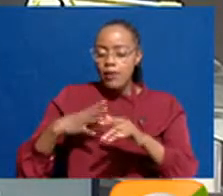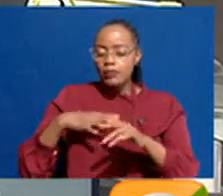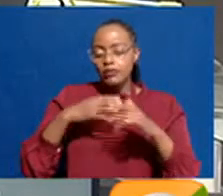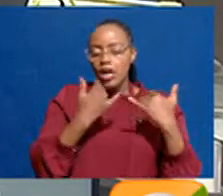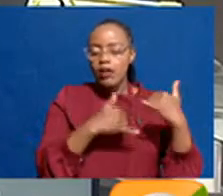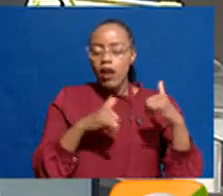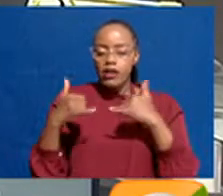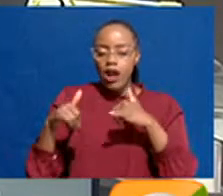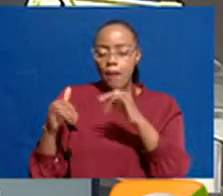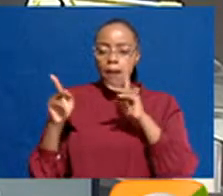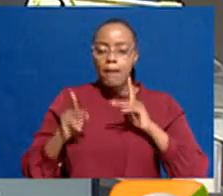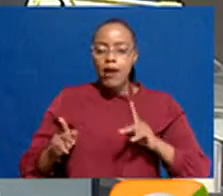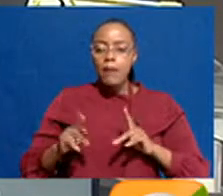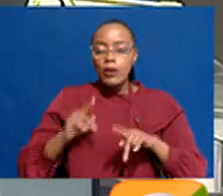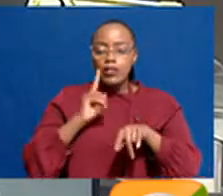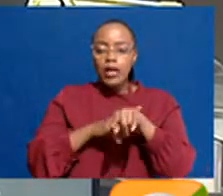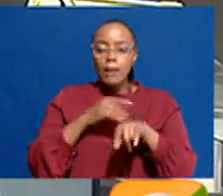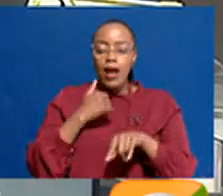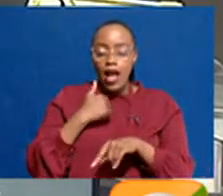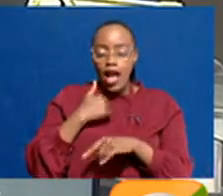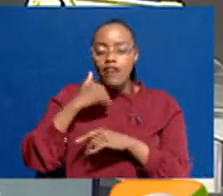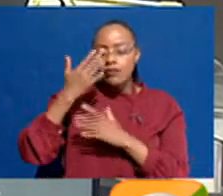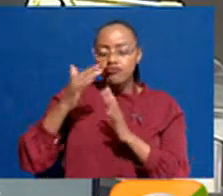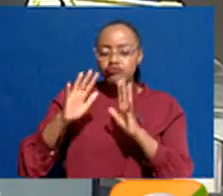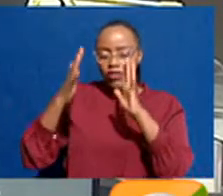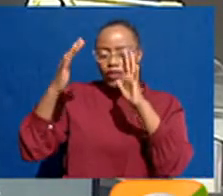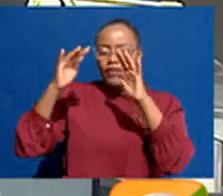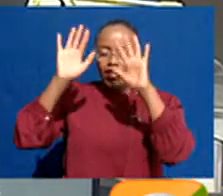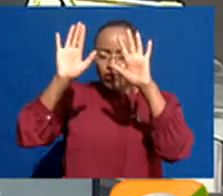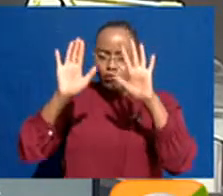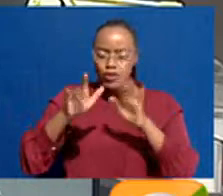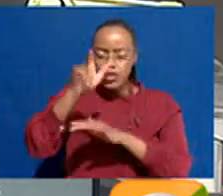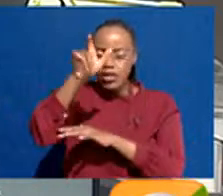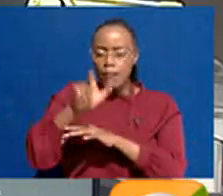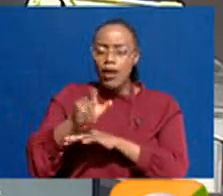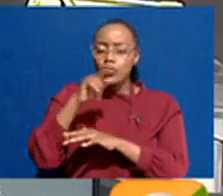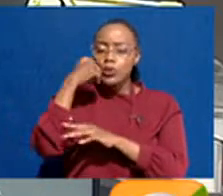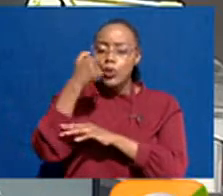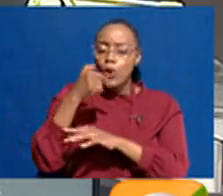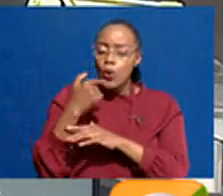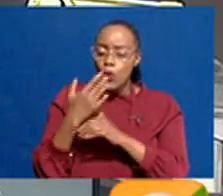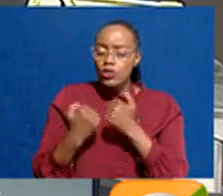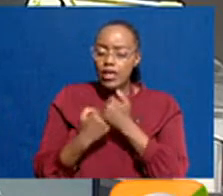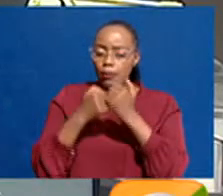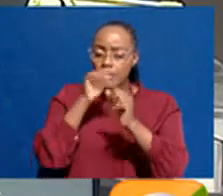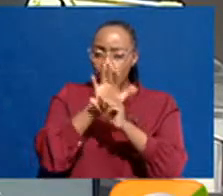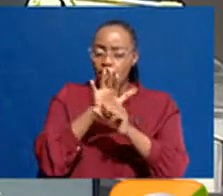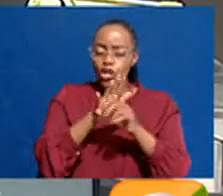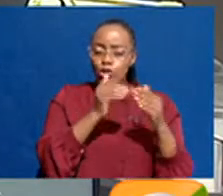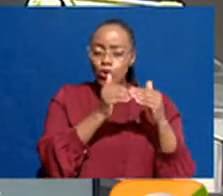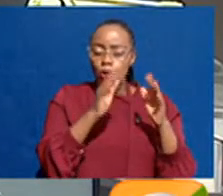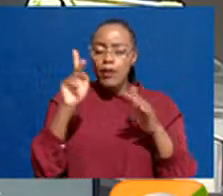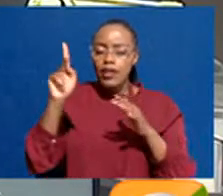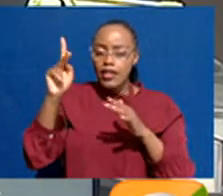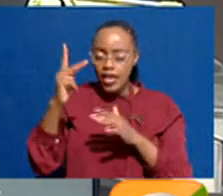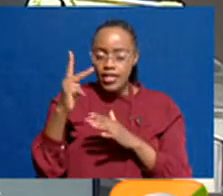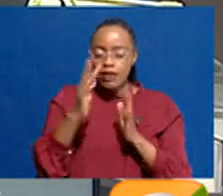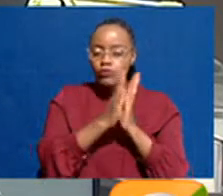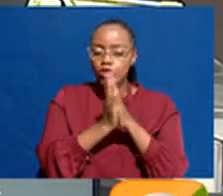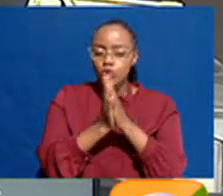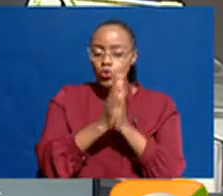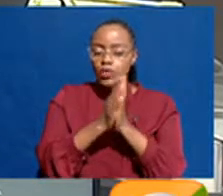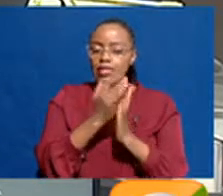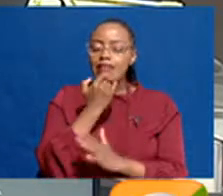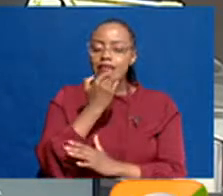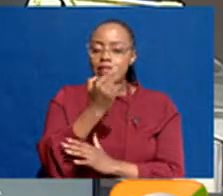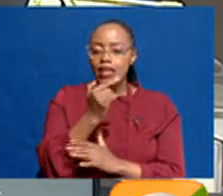artistic talents as they hailed the late professor as a key pioneer who contributed a great deal to open up Kenya's literary scene as